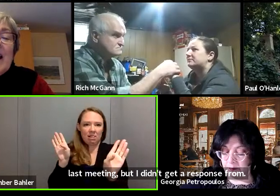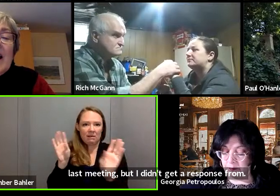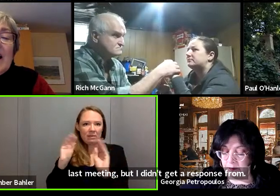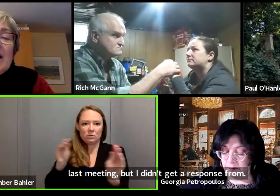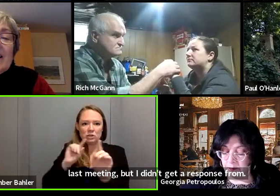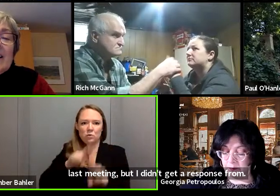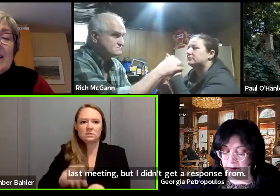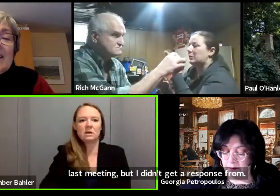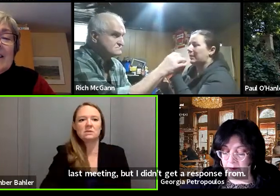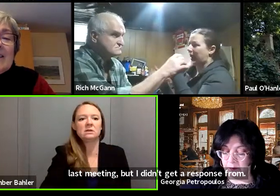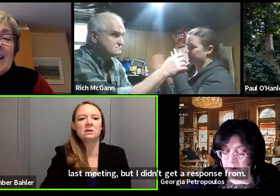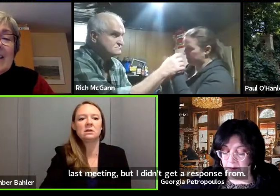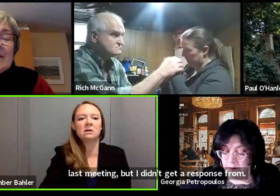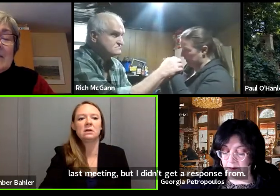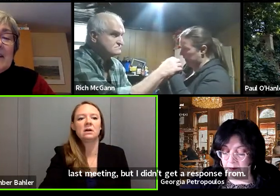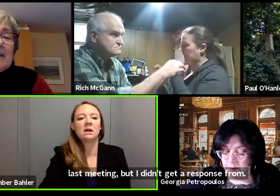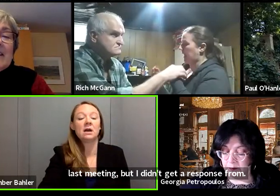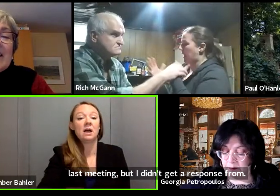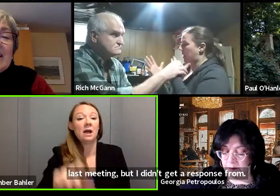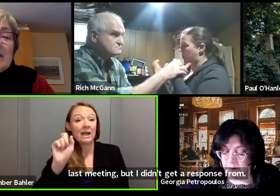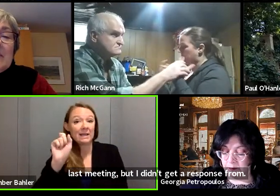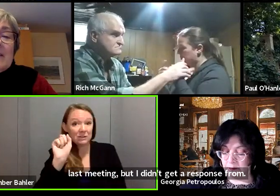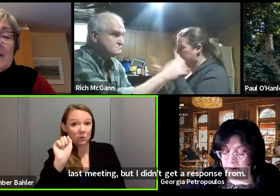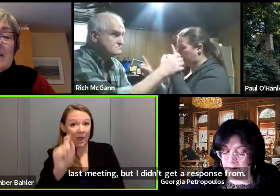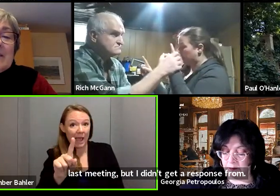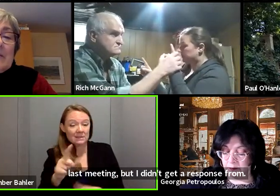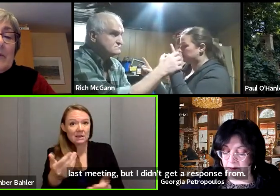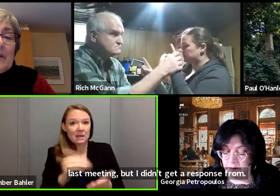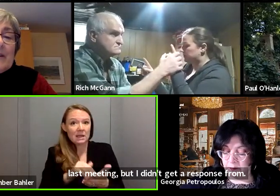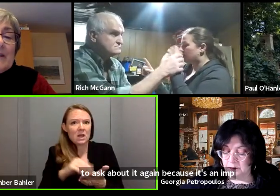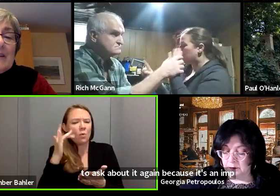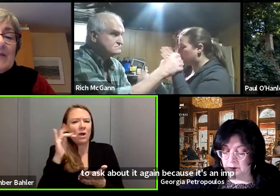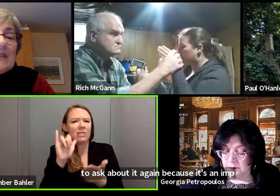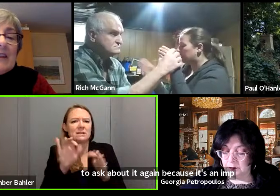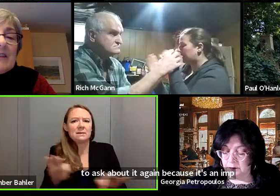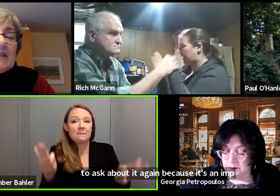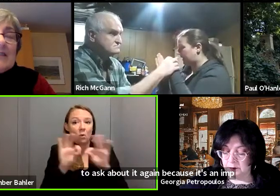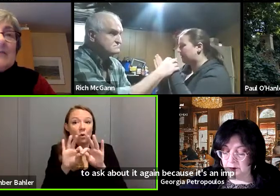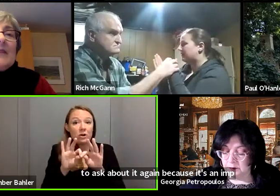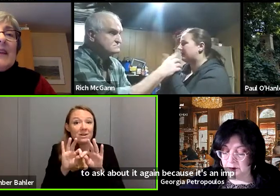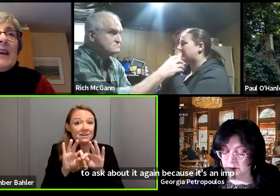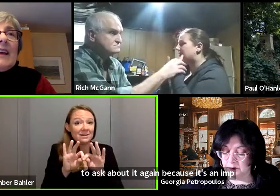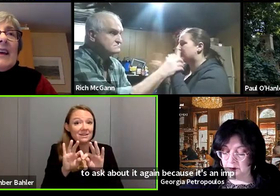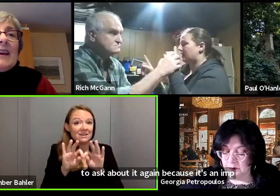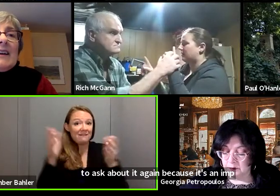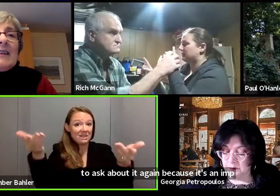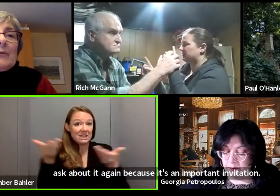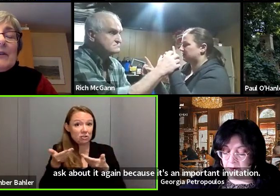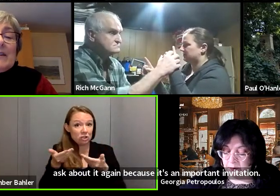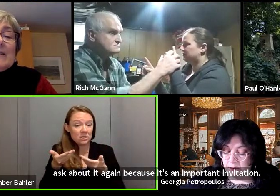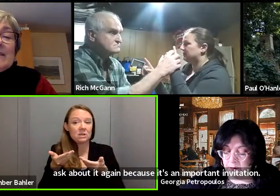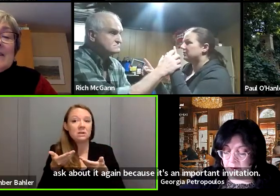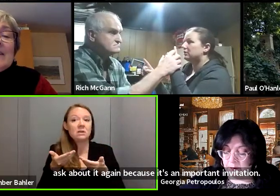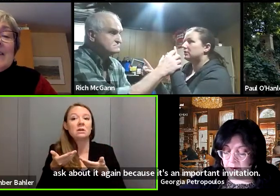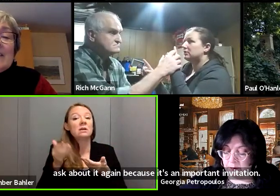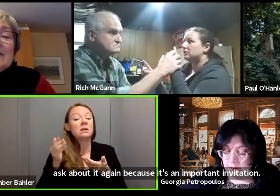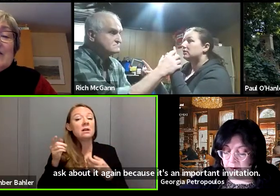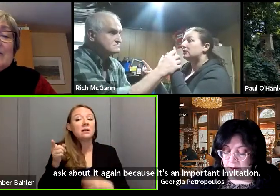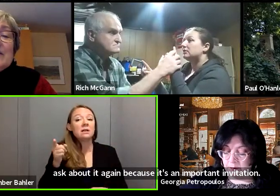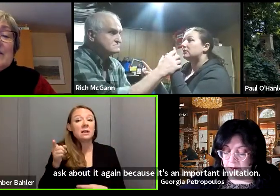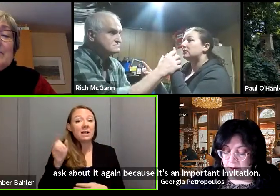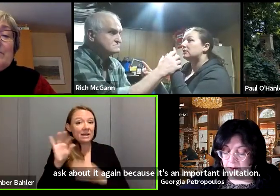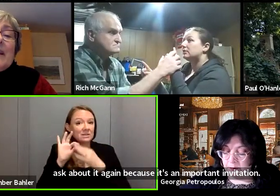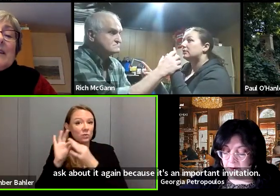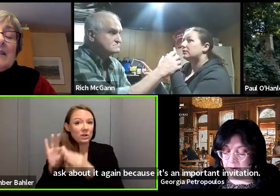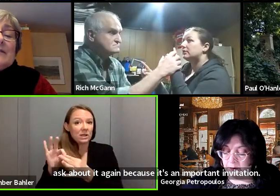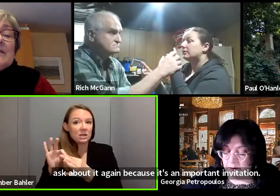but I need to ask about it again because it's an important invitation. And what it is it has to